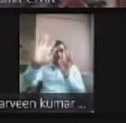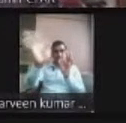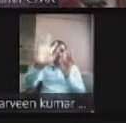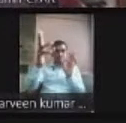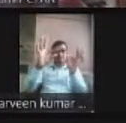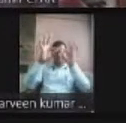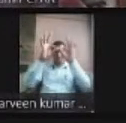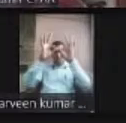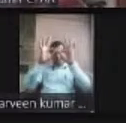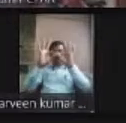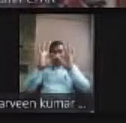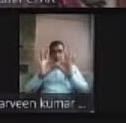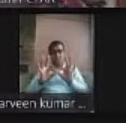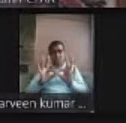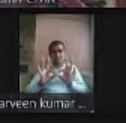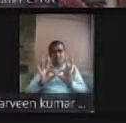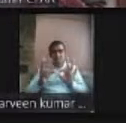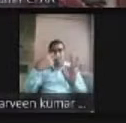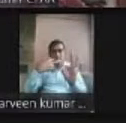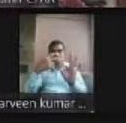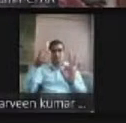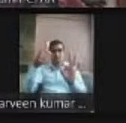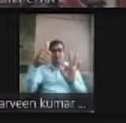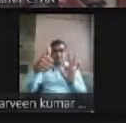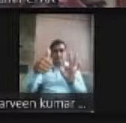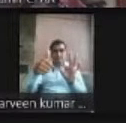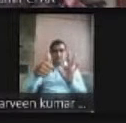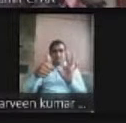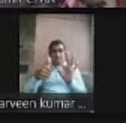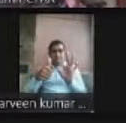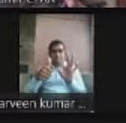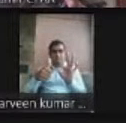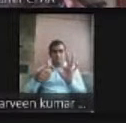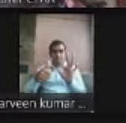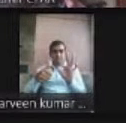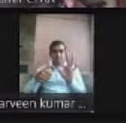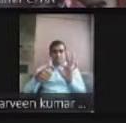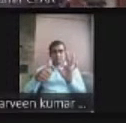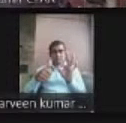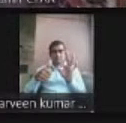and all such schemes online are available,